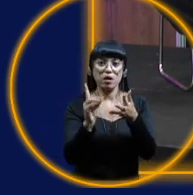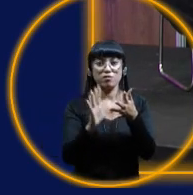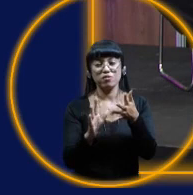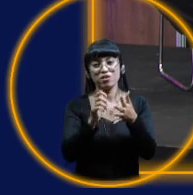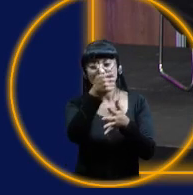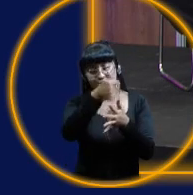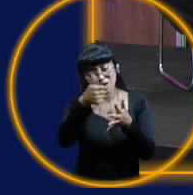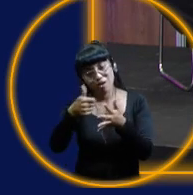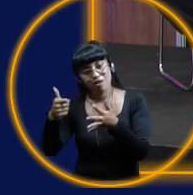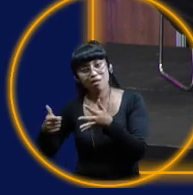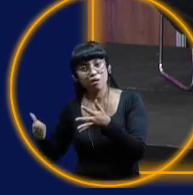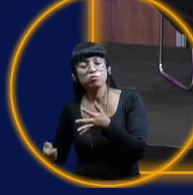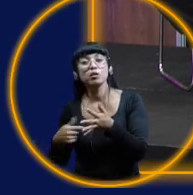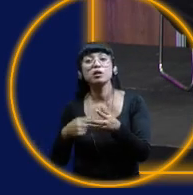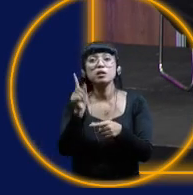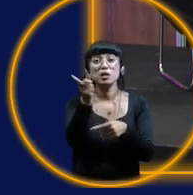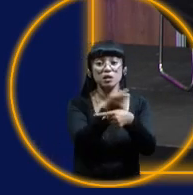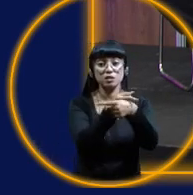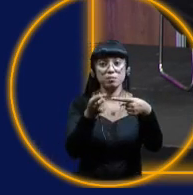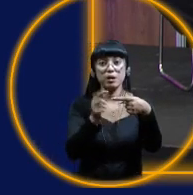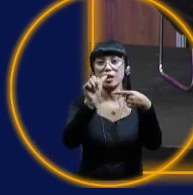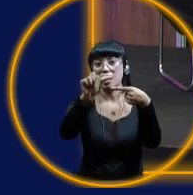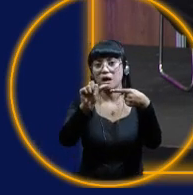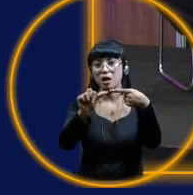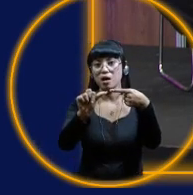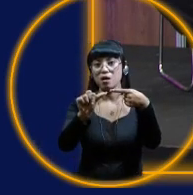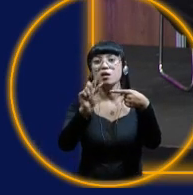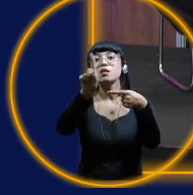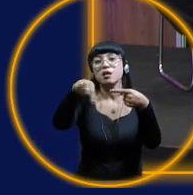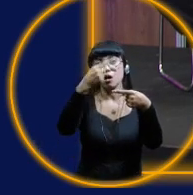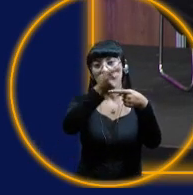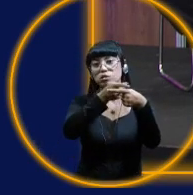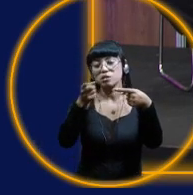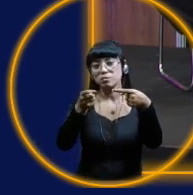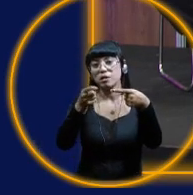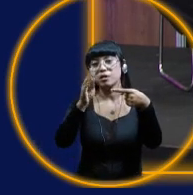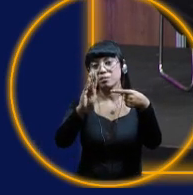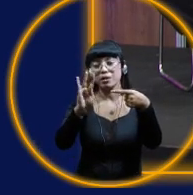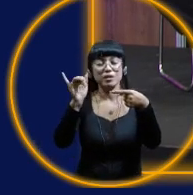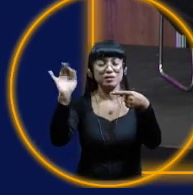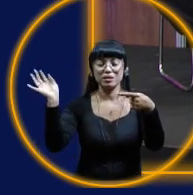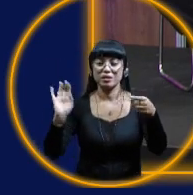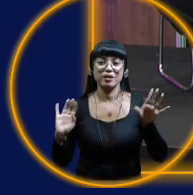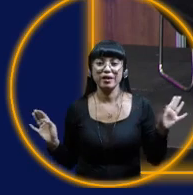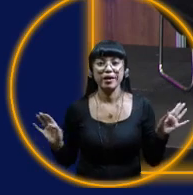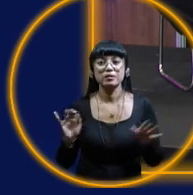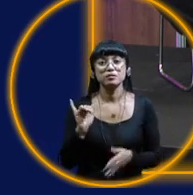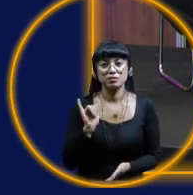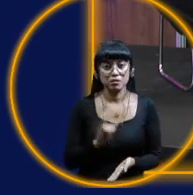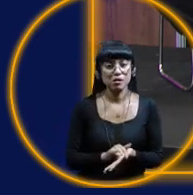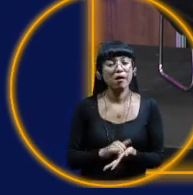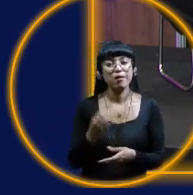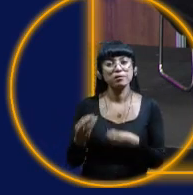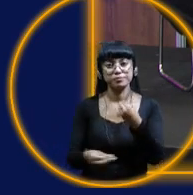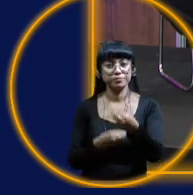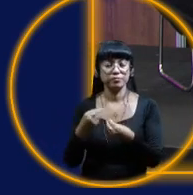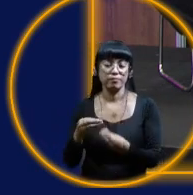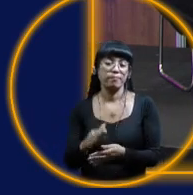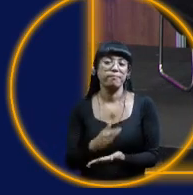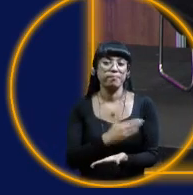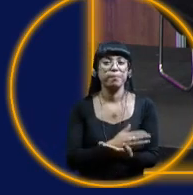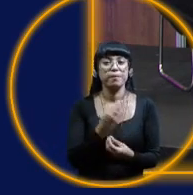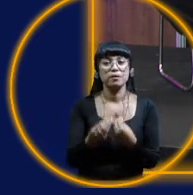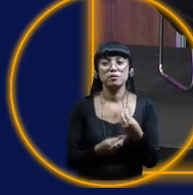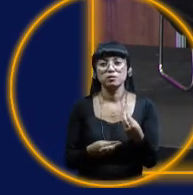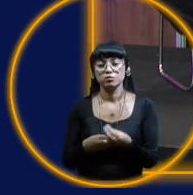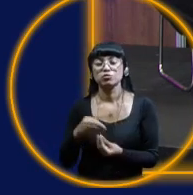For A 26. Was arcade. Yeah. So you went to the arcade and made a song about the arcade. Yes. And B was? Beach.